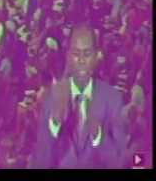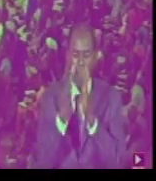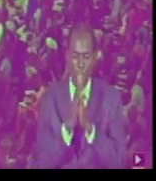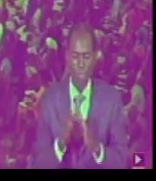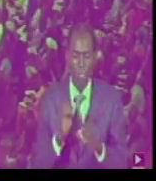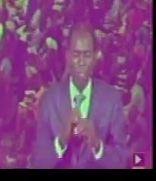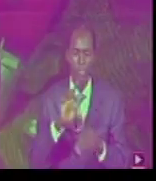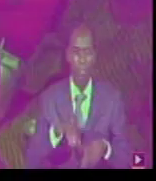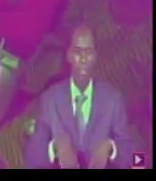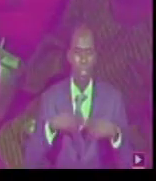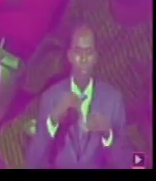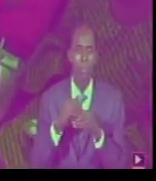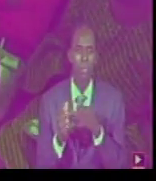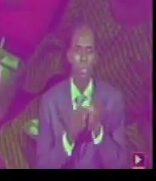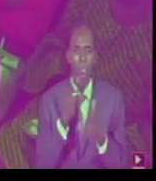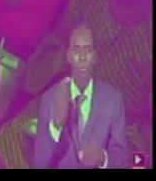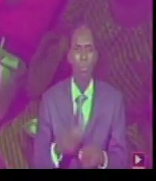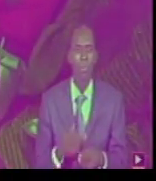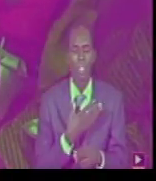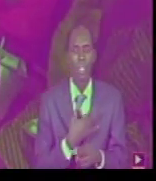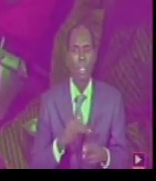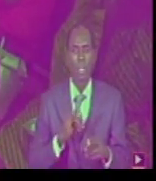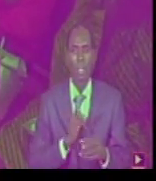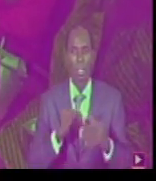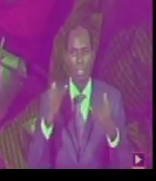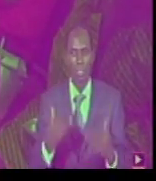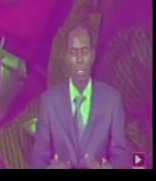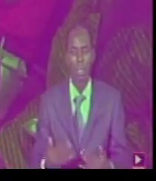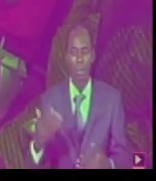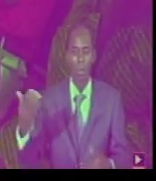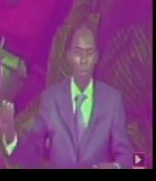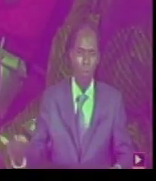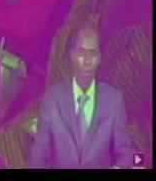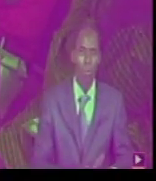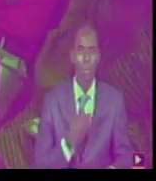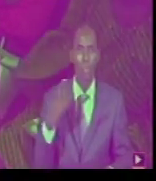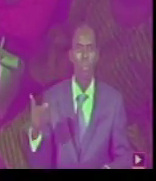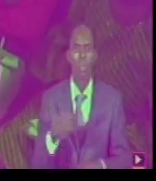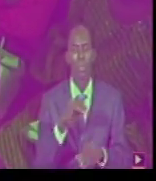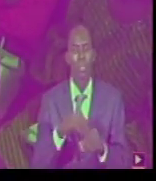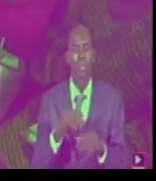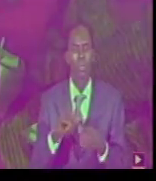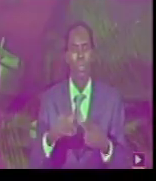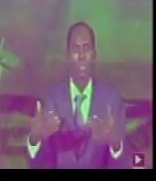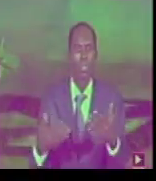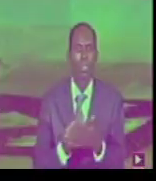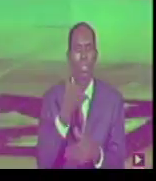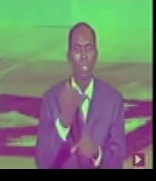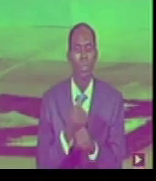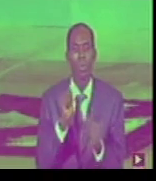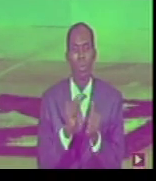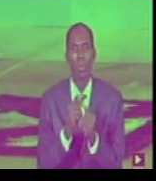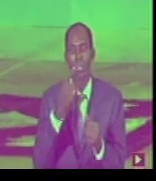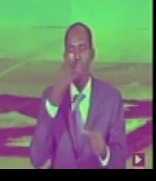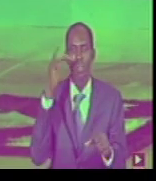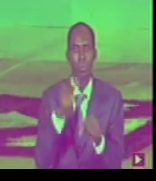name. And I now usher you to the new year with the promises of God.